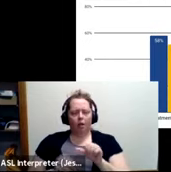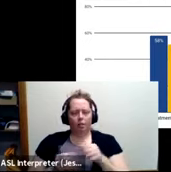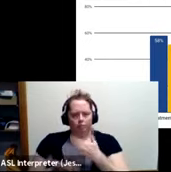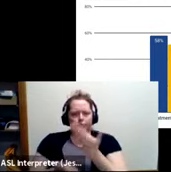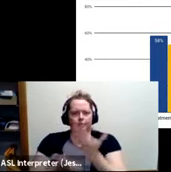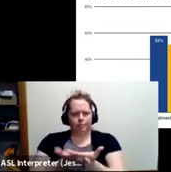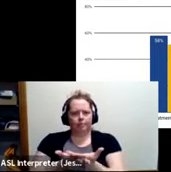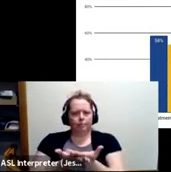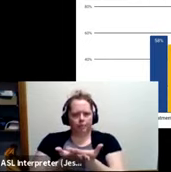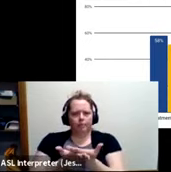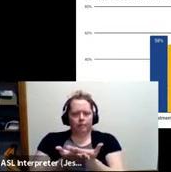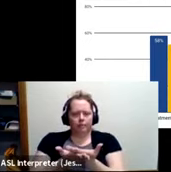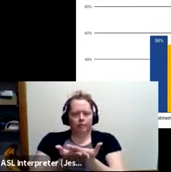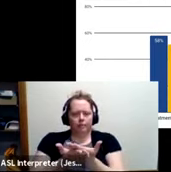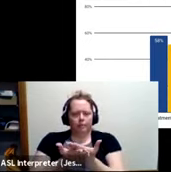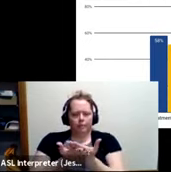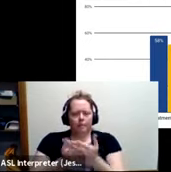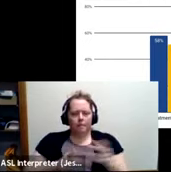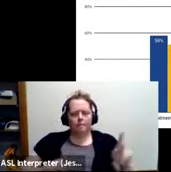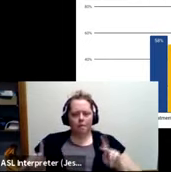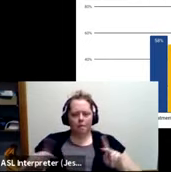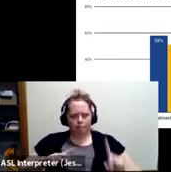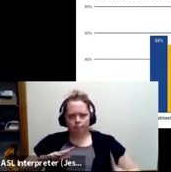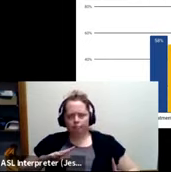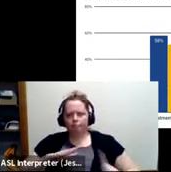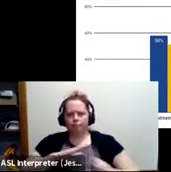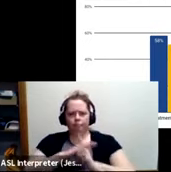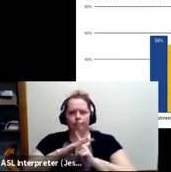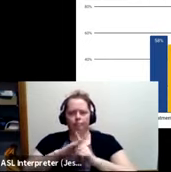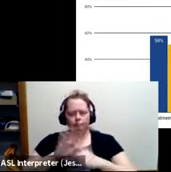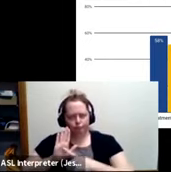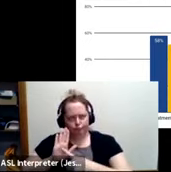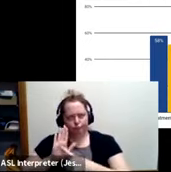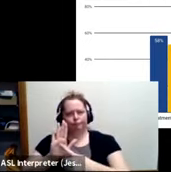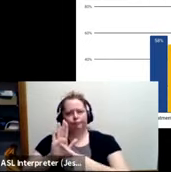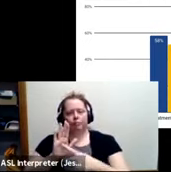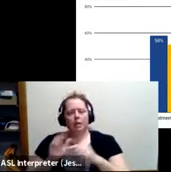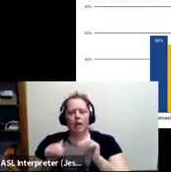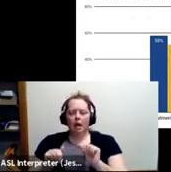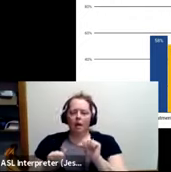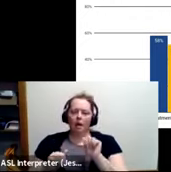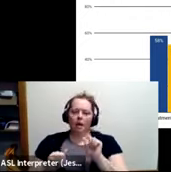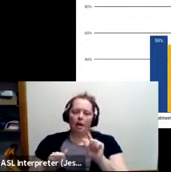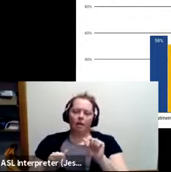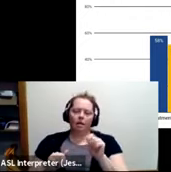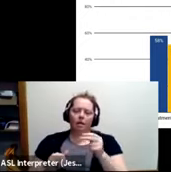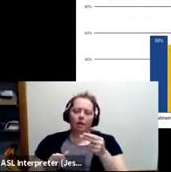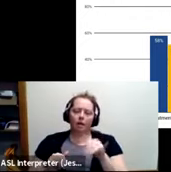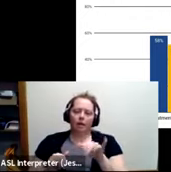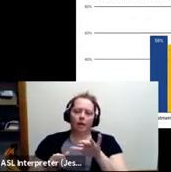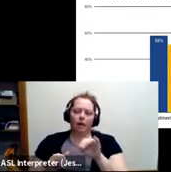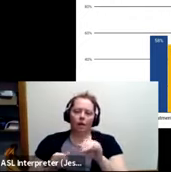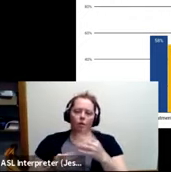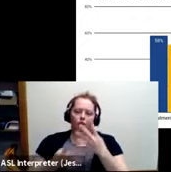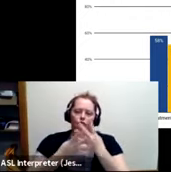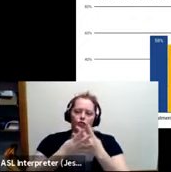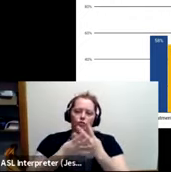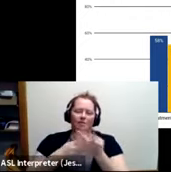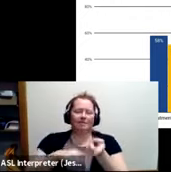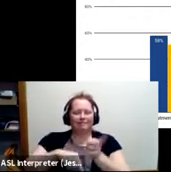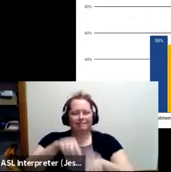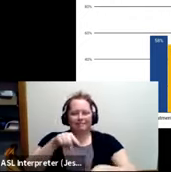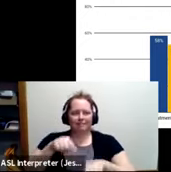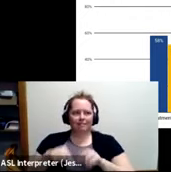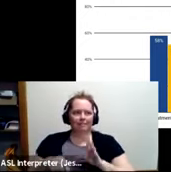in holding Allegheny County Jail accountable for how it has been treating our transgender and non-binary